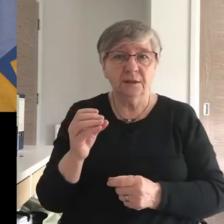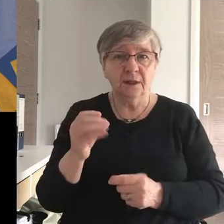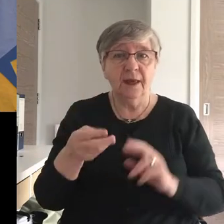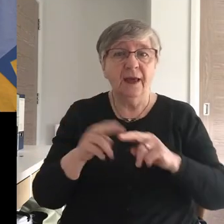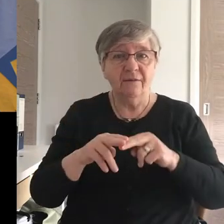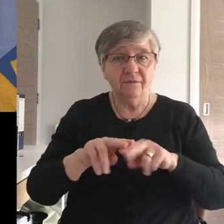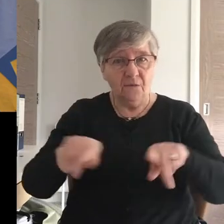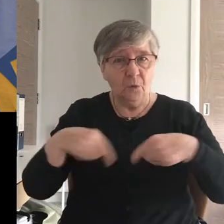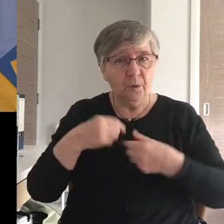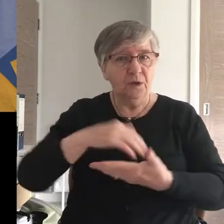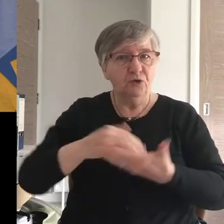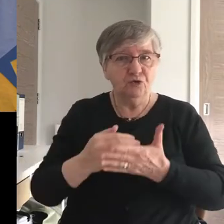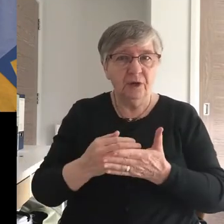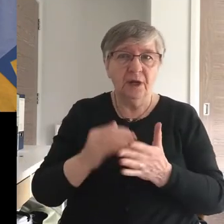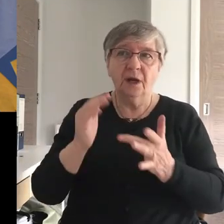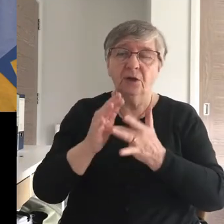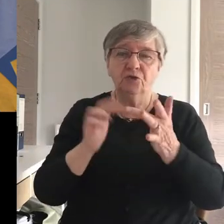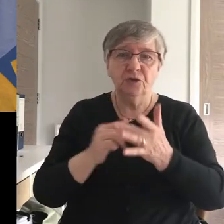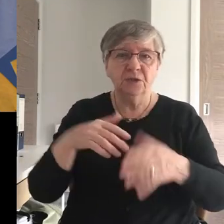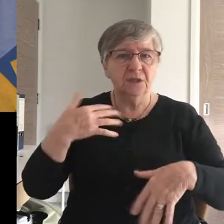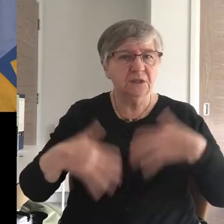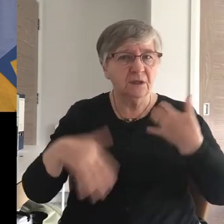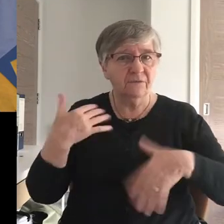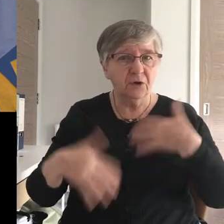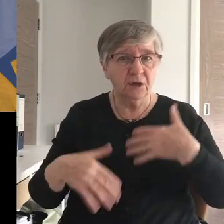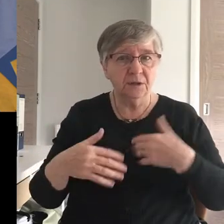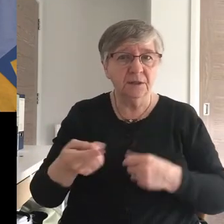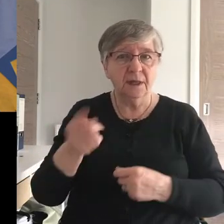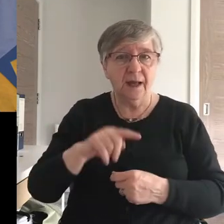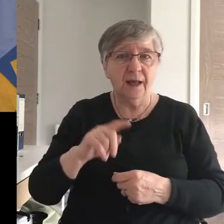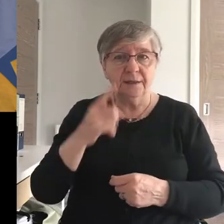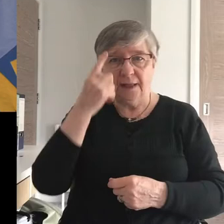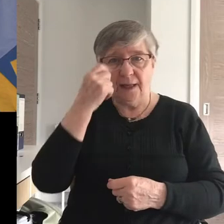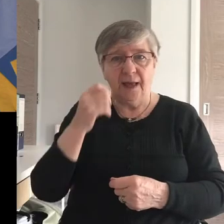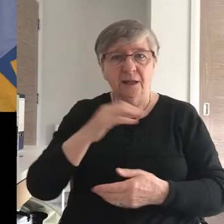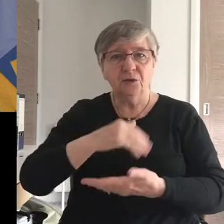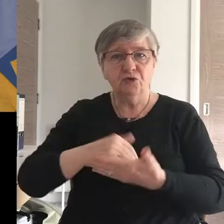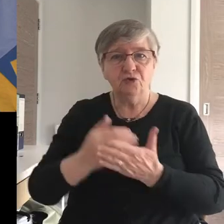sufferings, in order that we may share also in his glory.